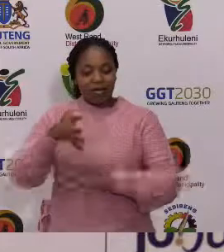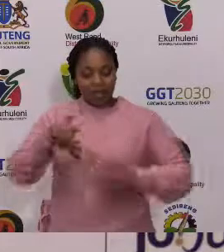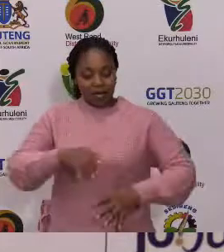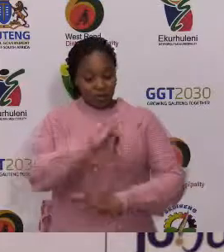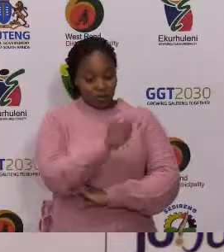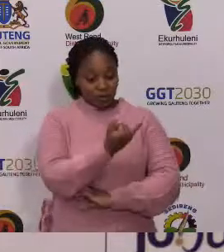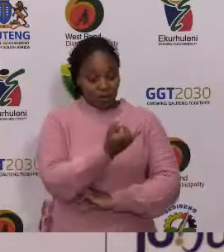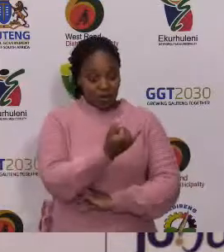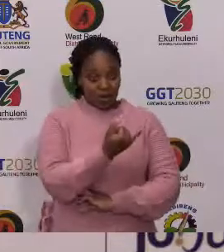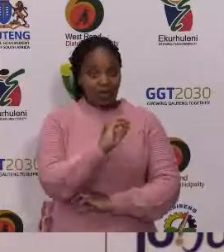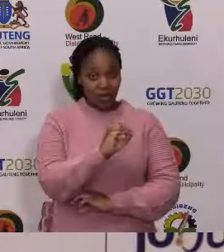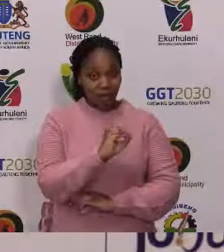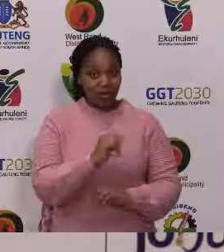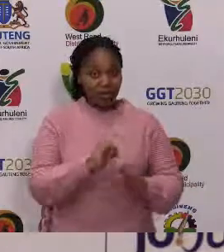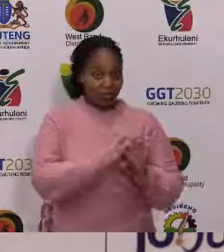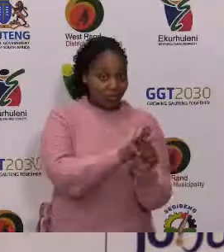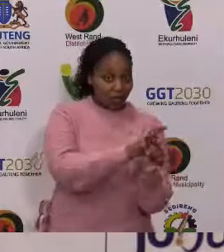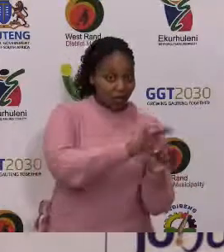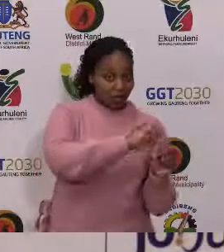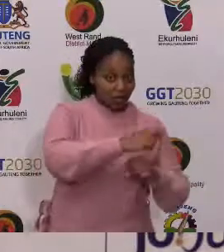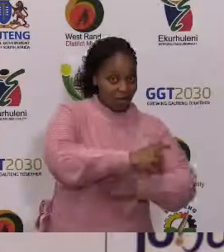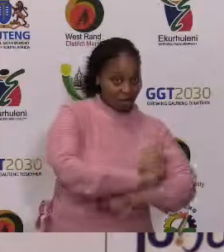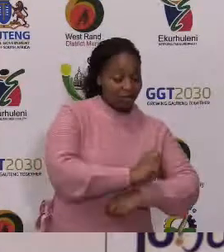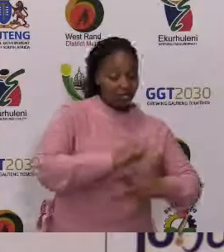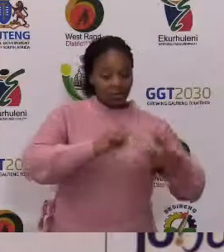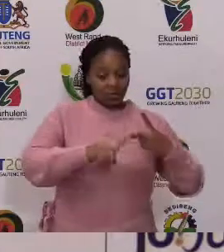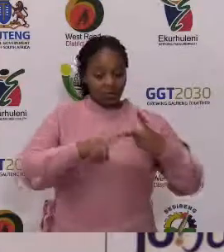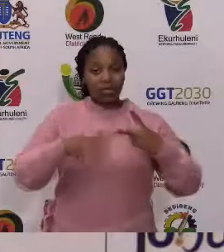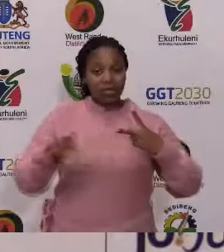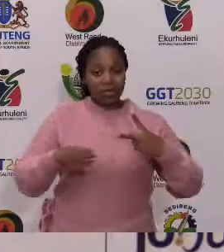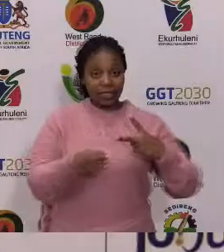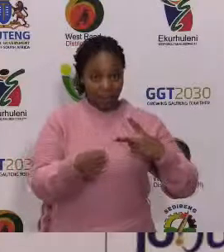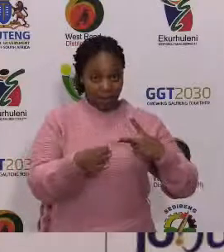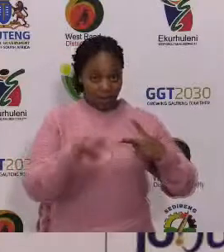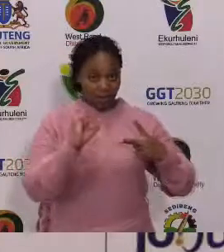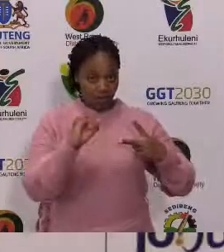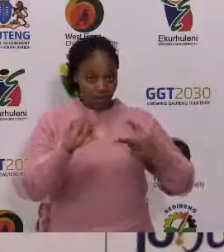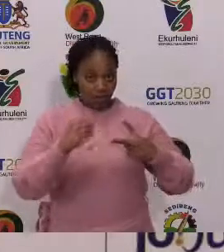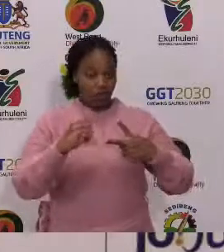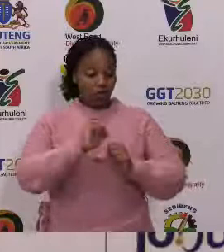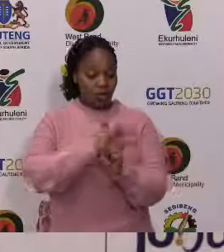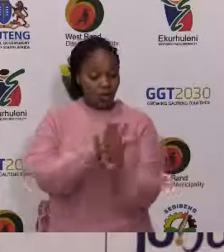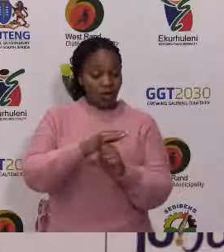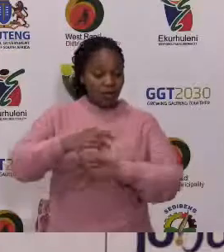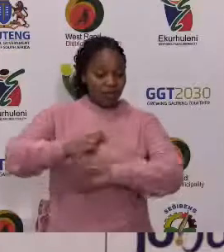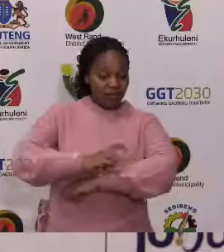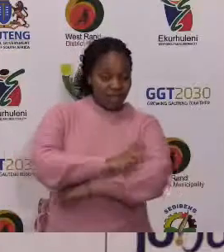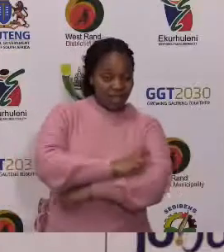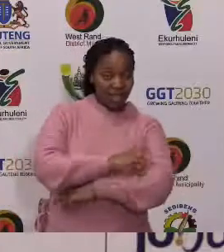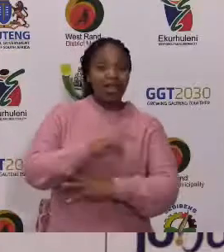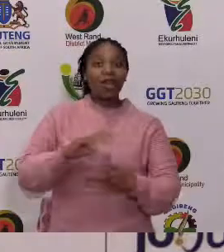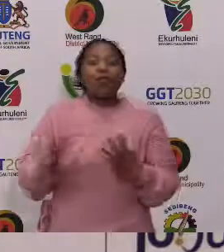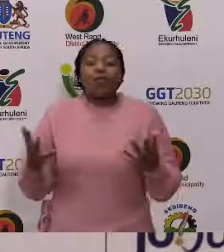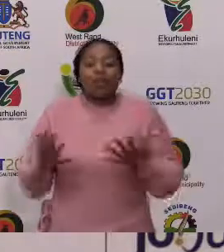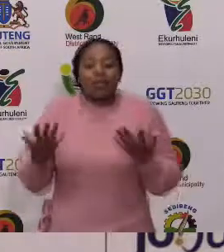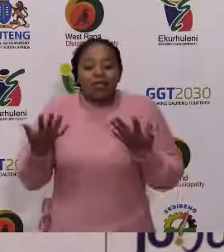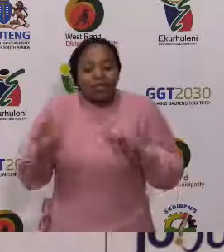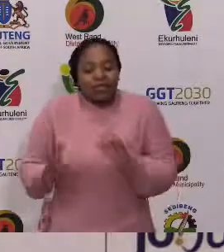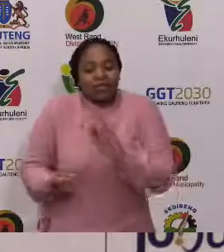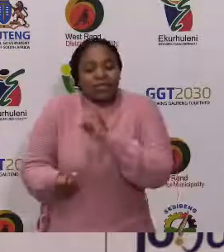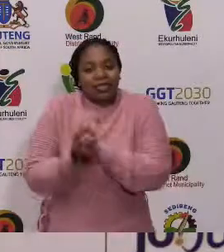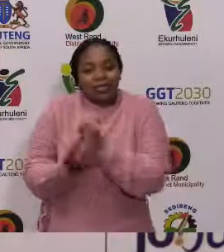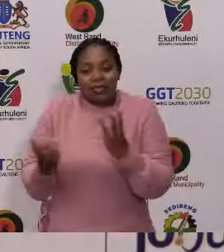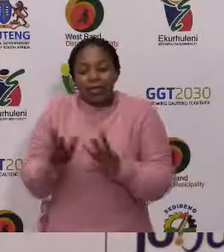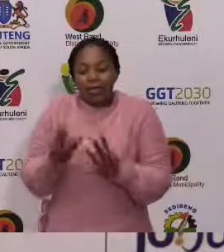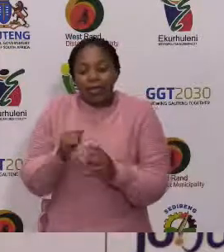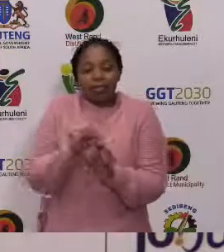Sidibeng, where the virus has, if you like, where the fire has already burned in